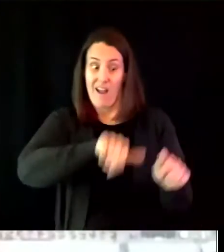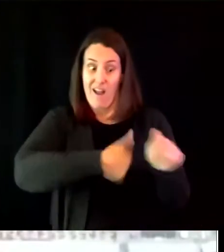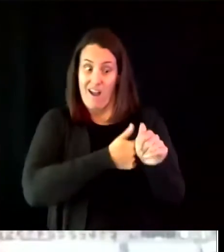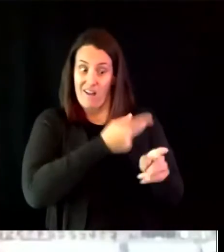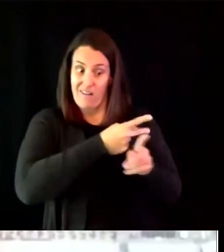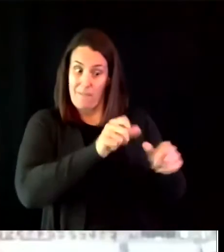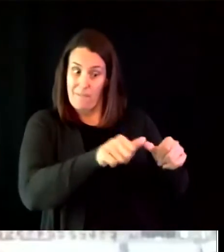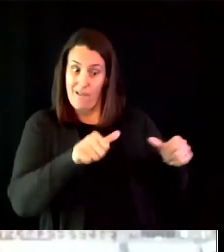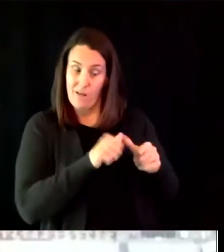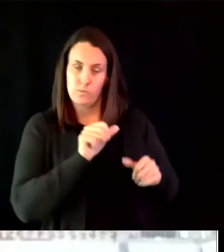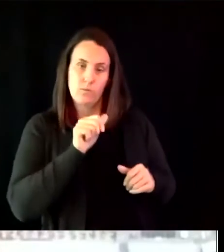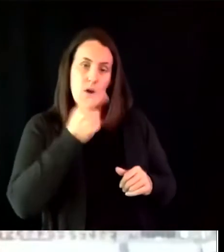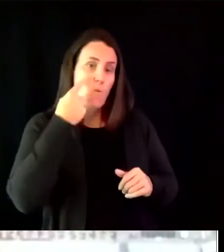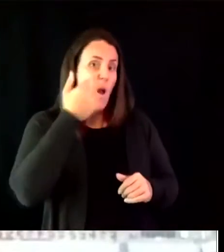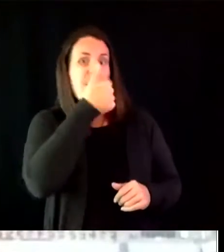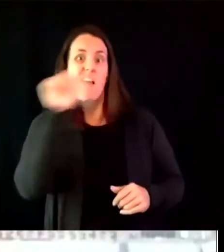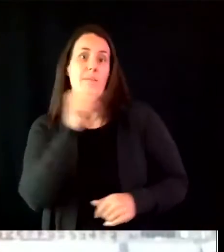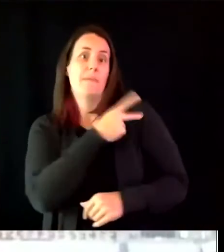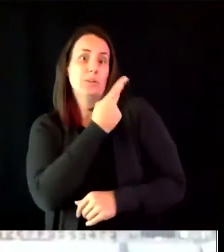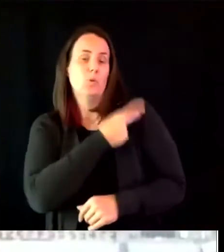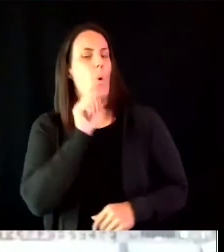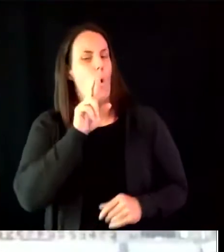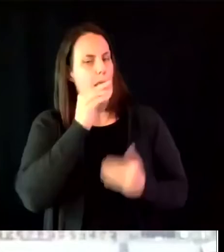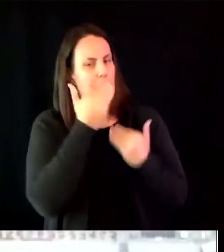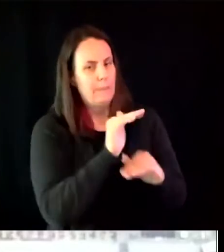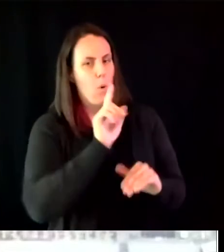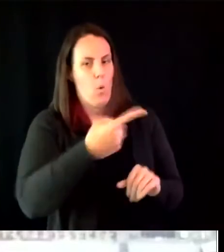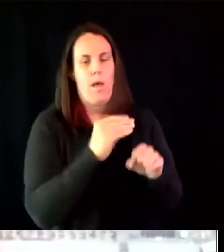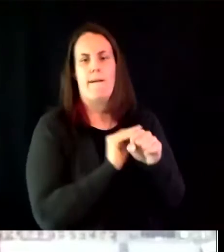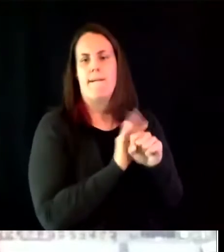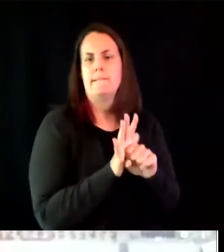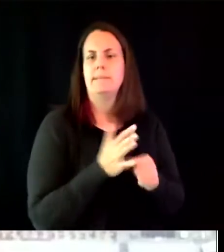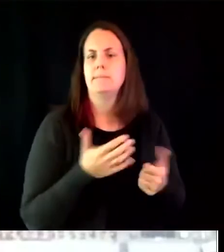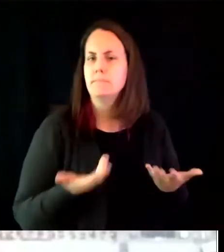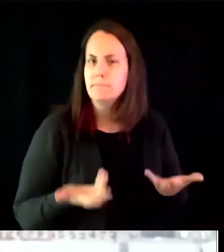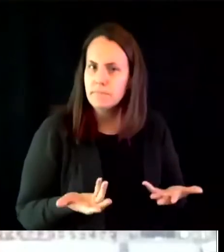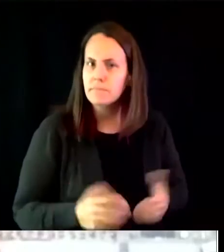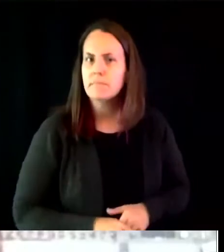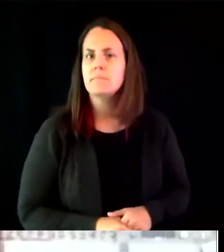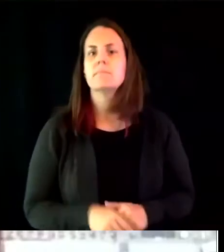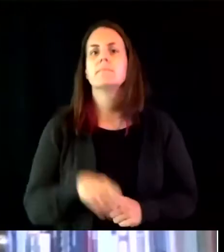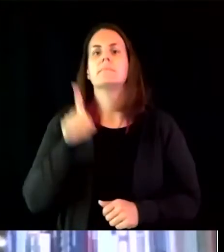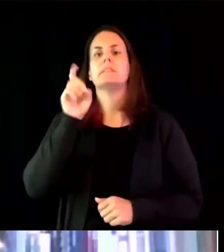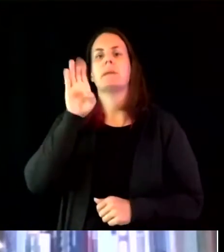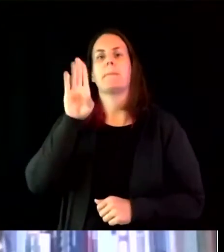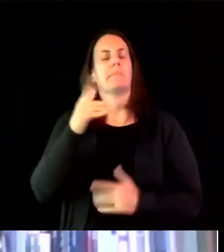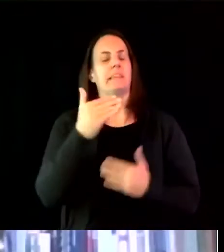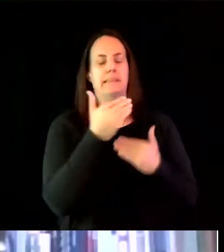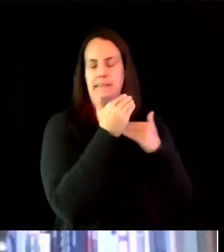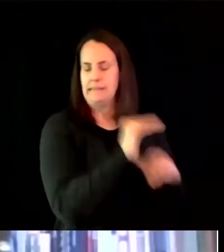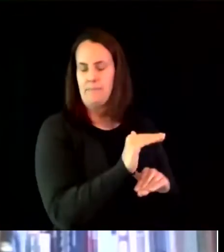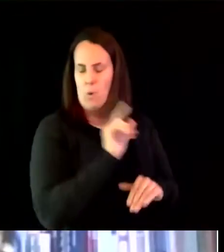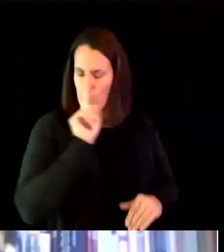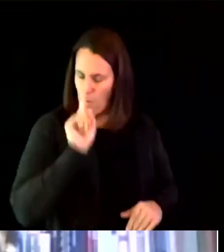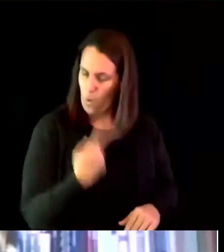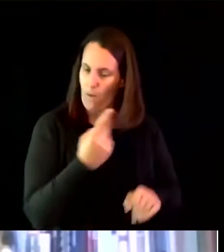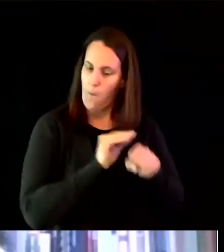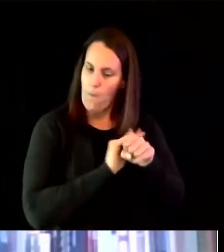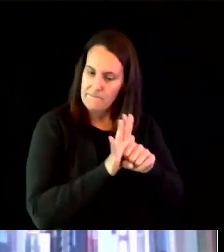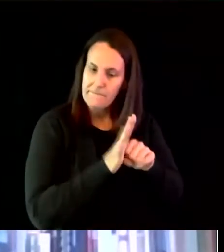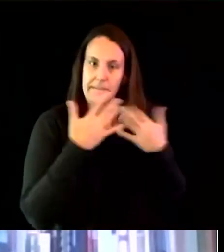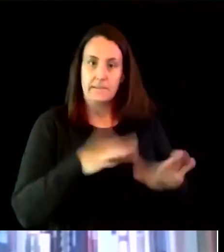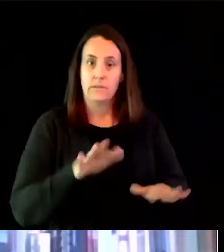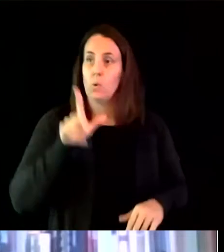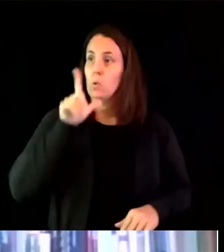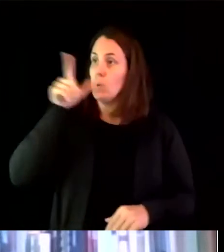COVID-19 positive patients only. And the spike in Wisconsin is the